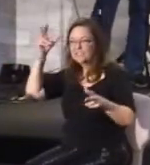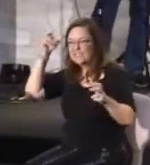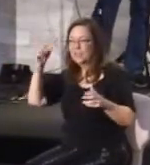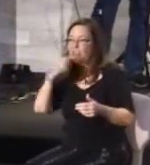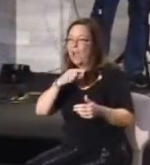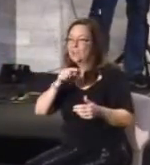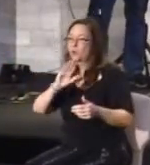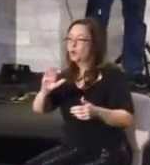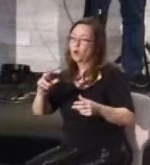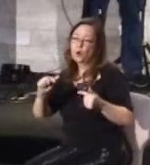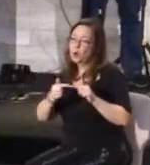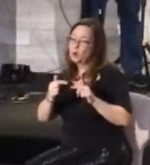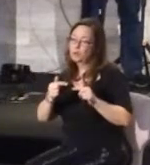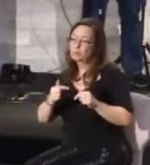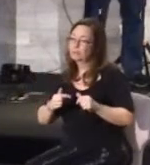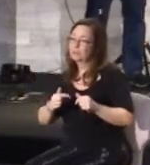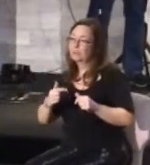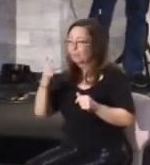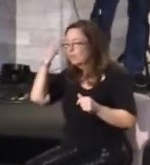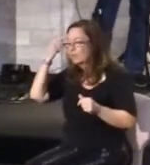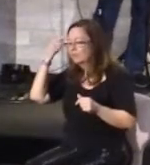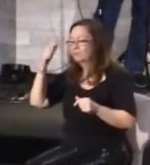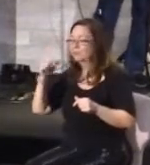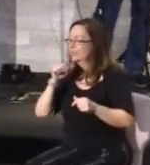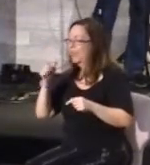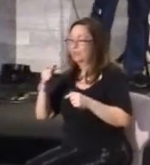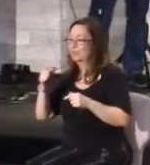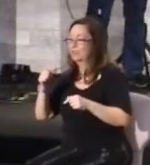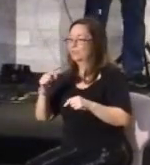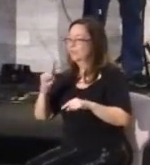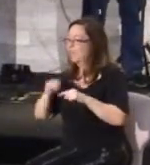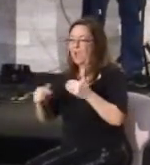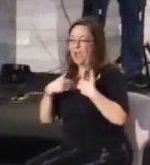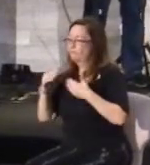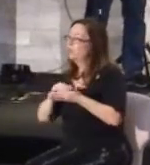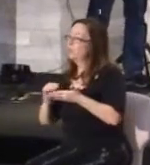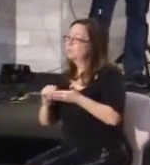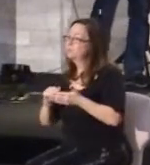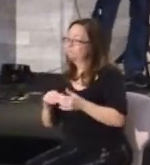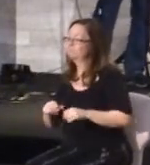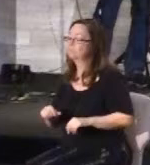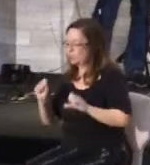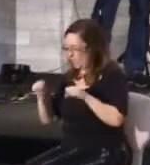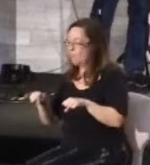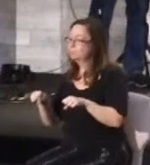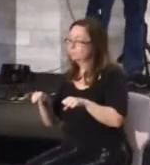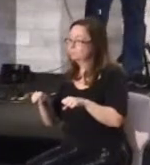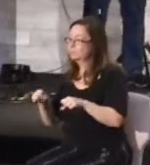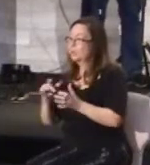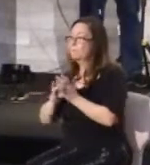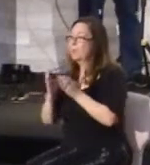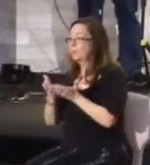or your own hurt and your own pain by thinking that forgiveness isn't available to you, because it is. And the Bible's very